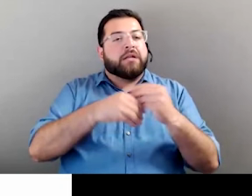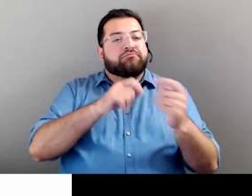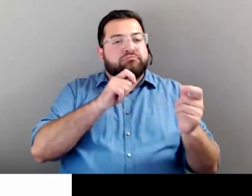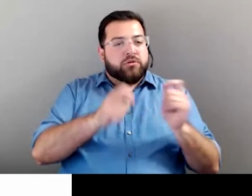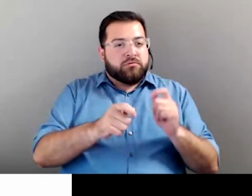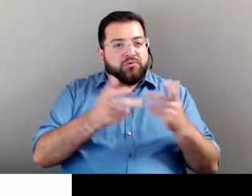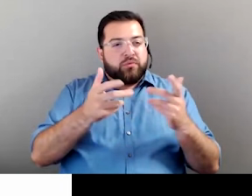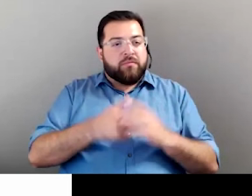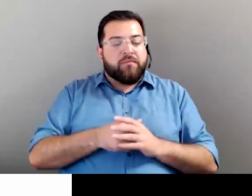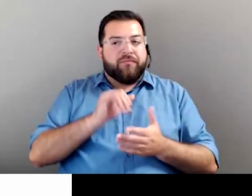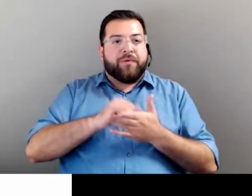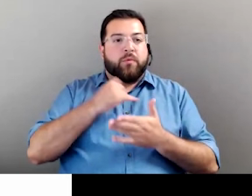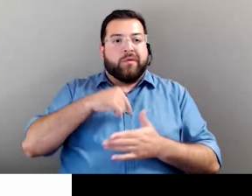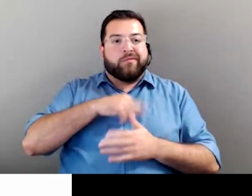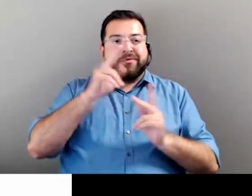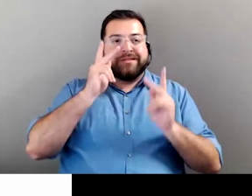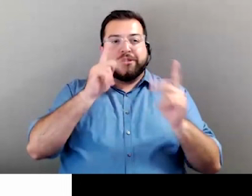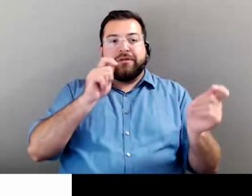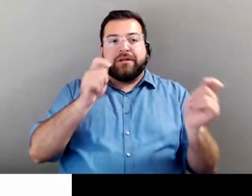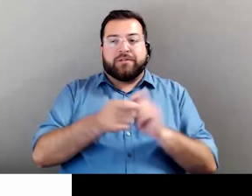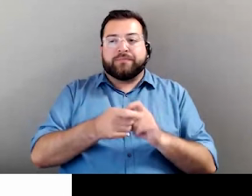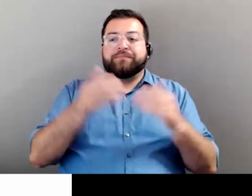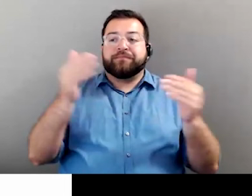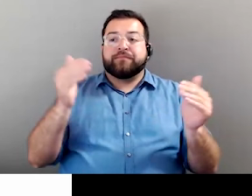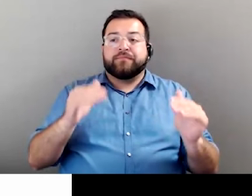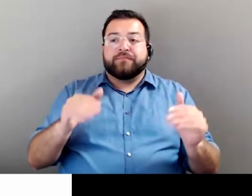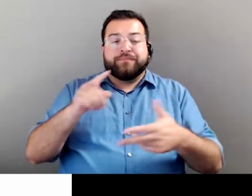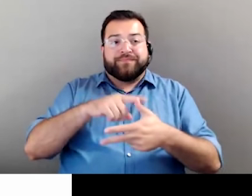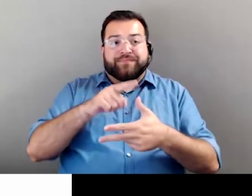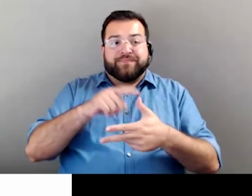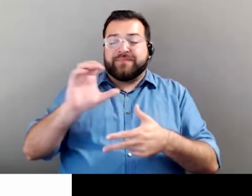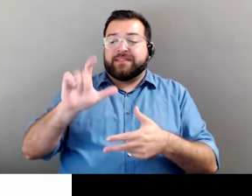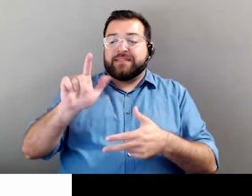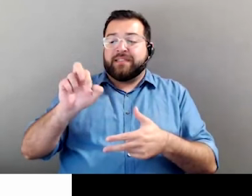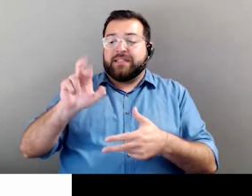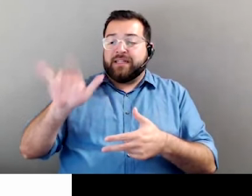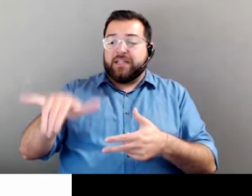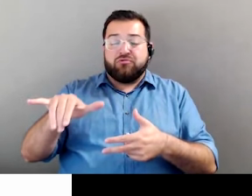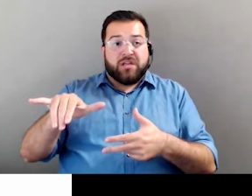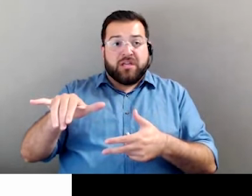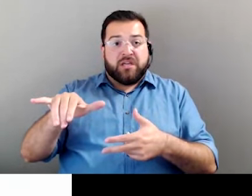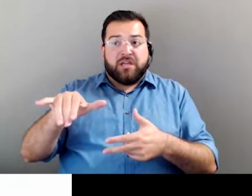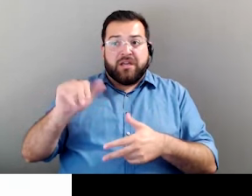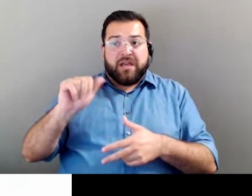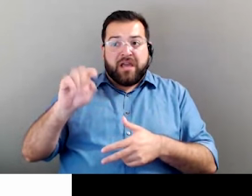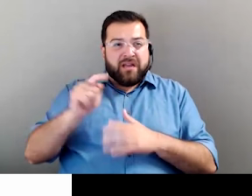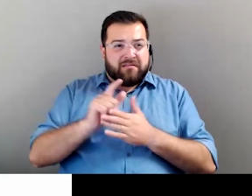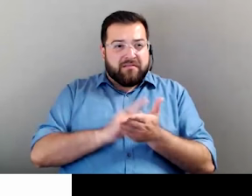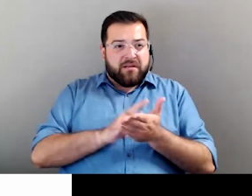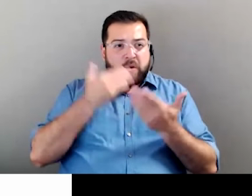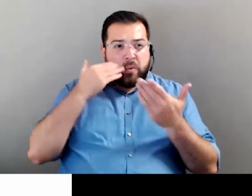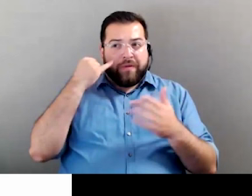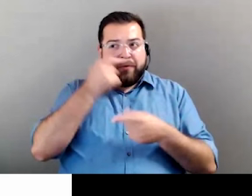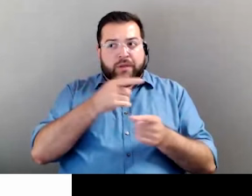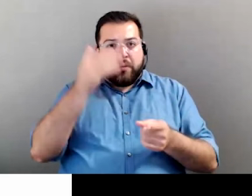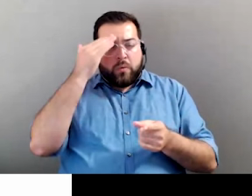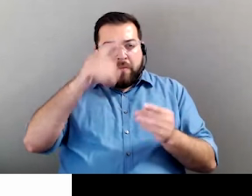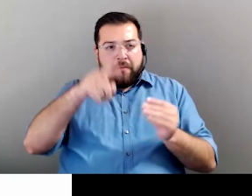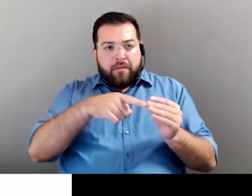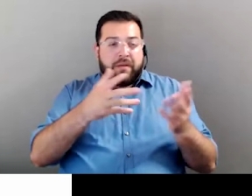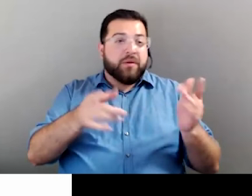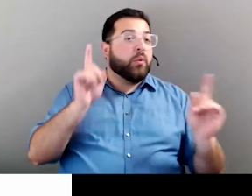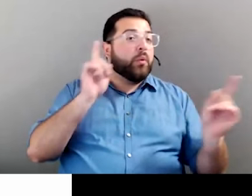So the Clery Act. I'm not sure if any of you have heard of the Clery Act or probably have heard about it, but kind of, don't